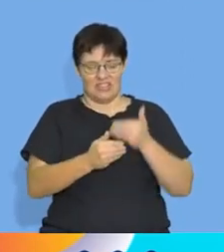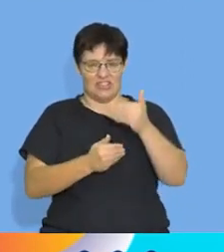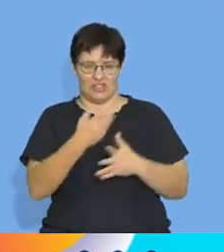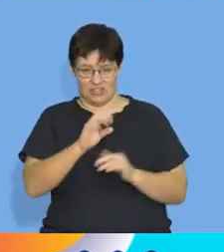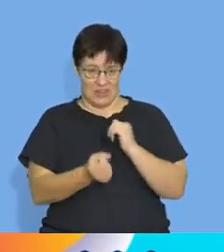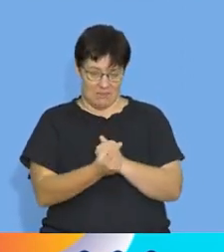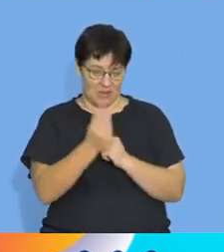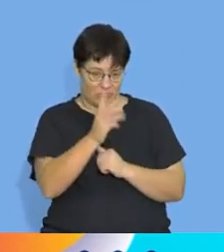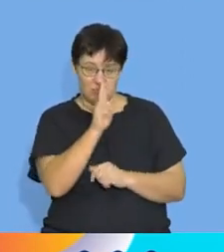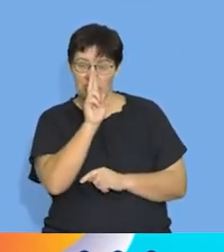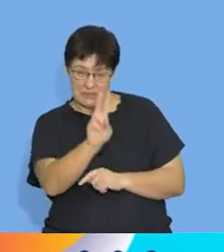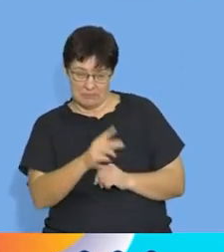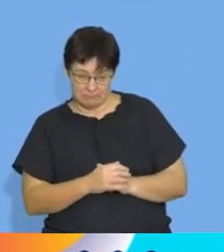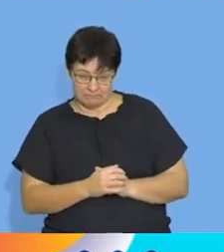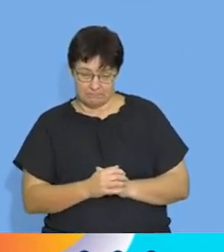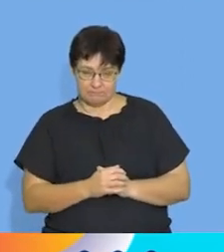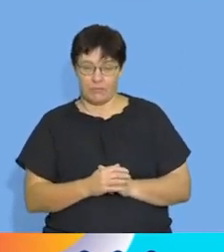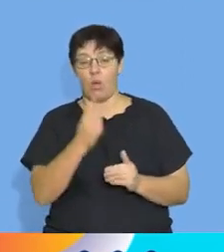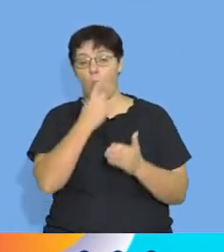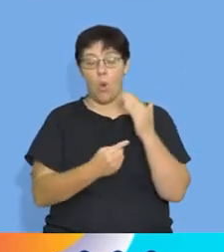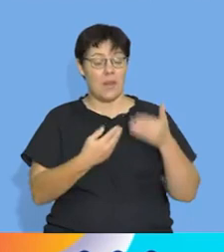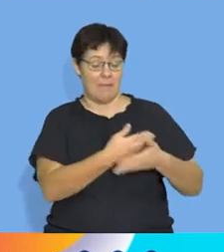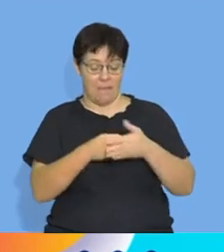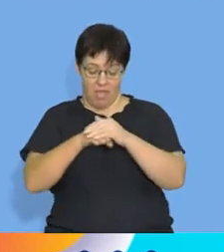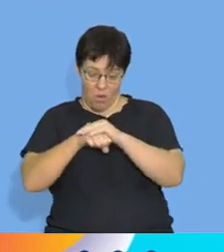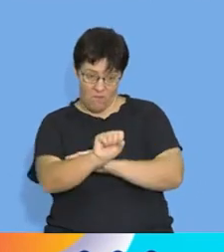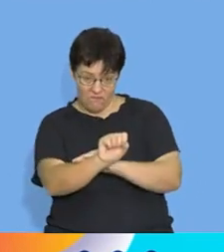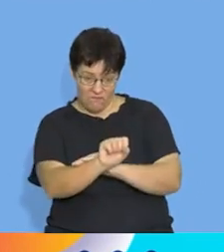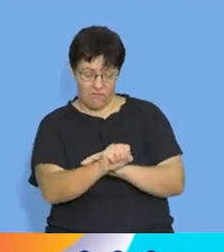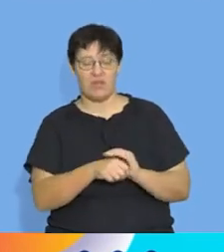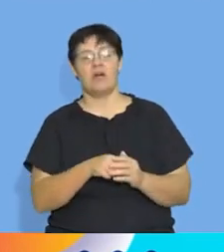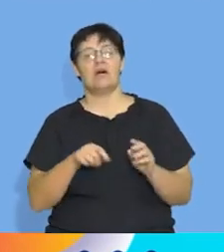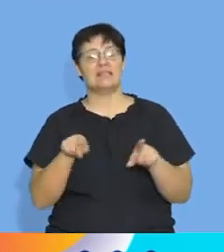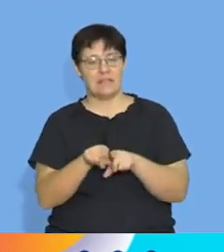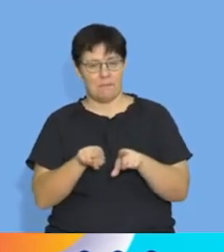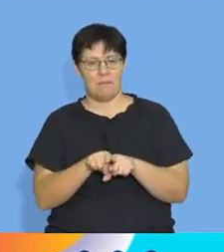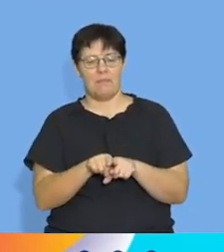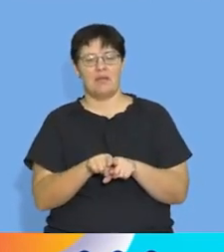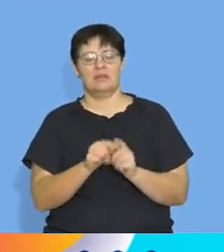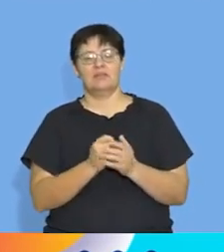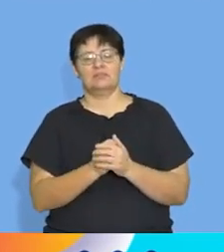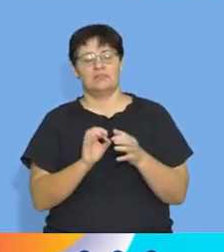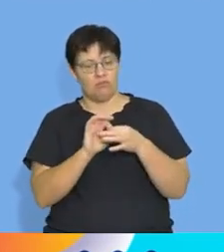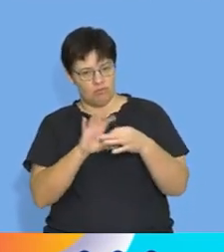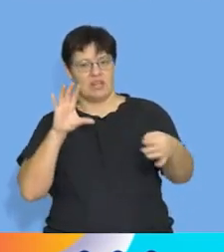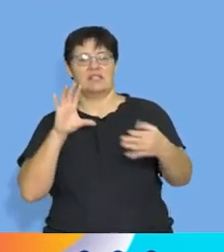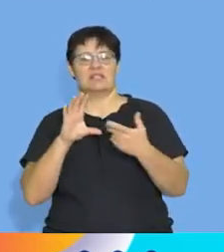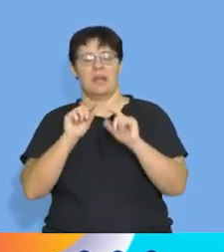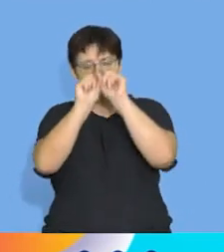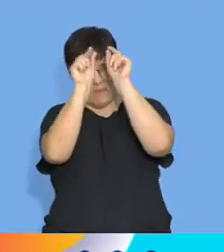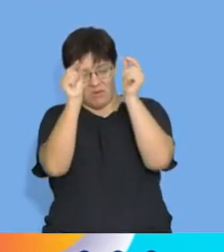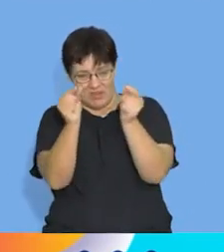at in a little while. So apart from just the expulsion of the baby, it is also the release of the